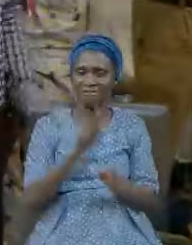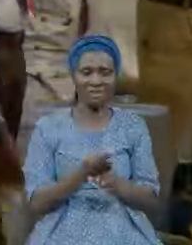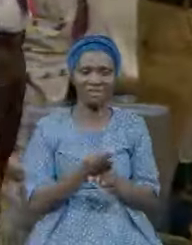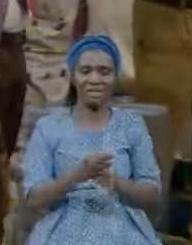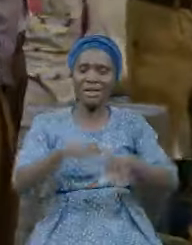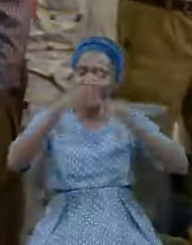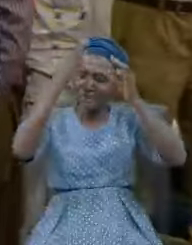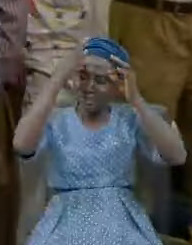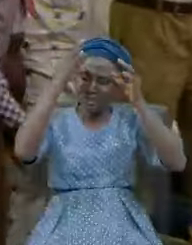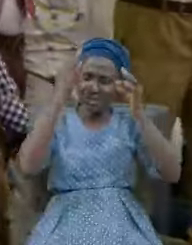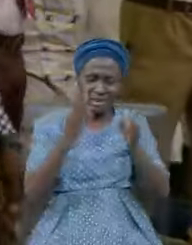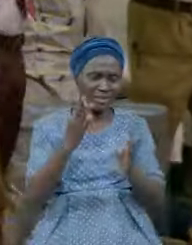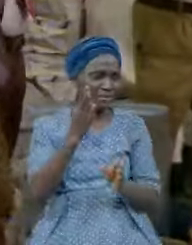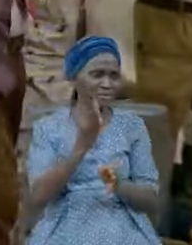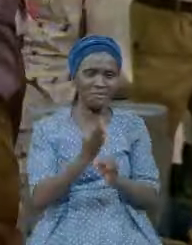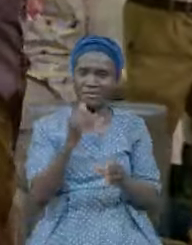Decisive faith.